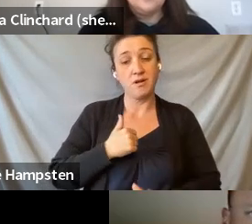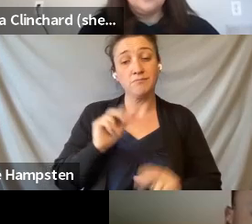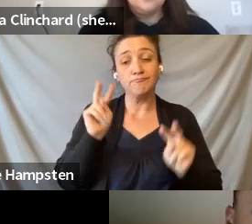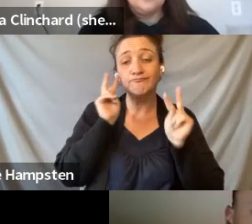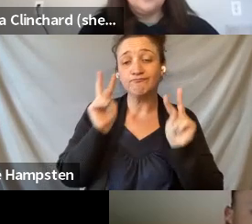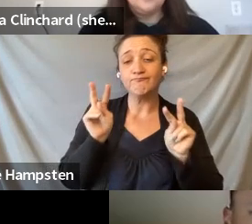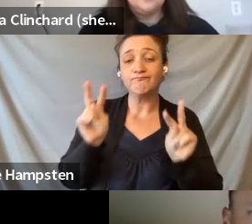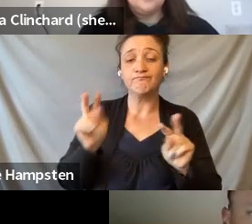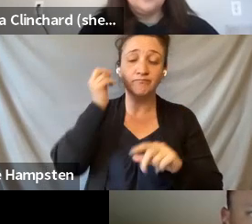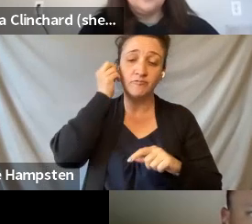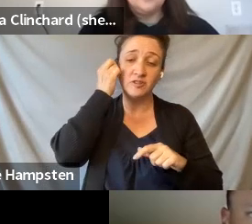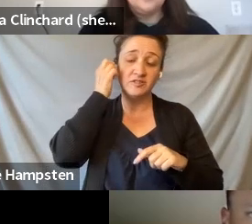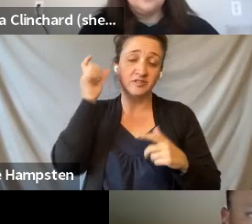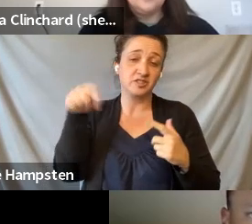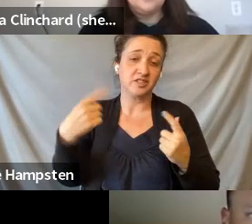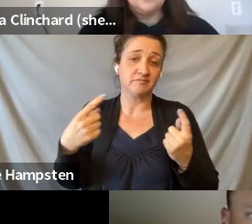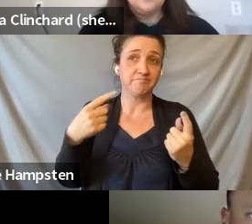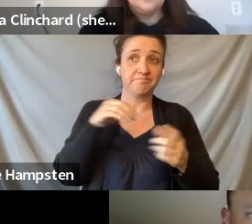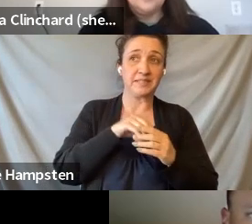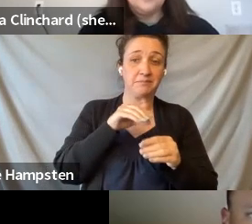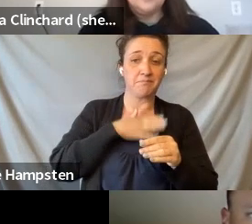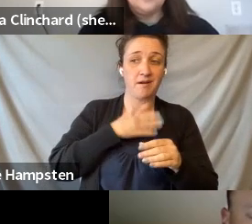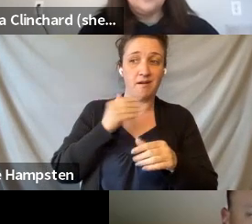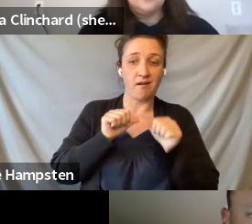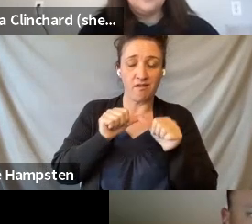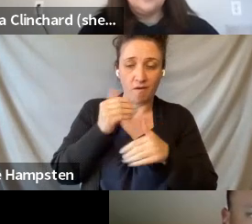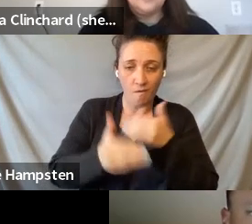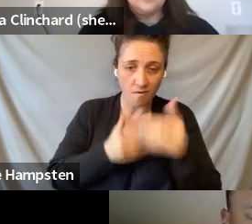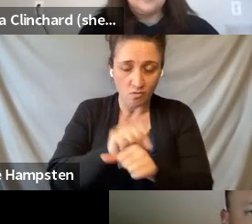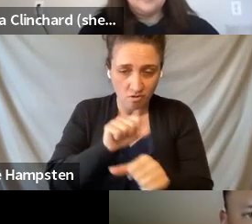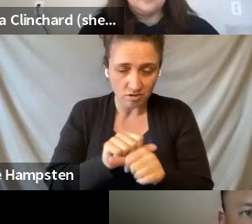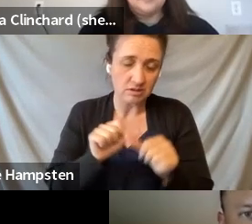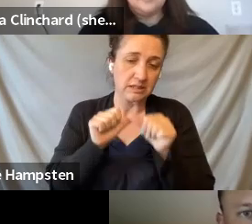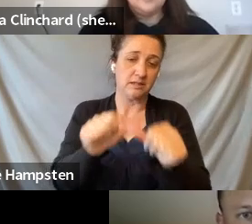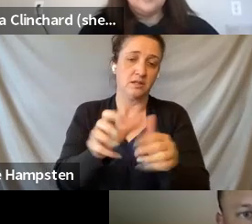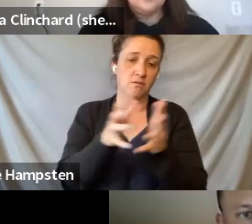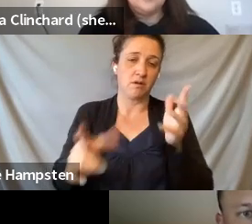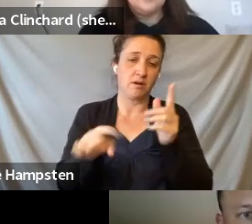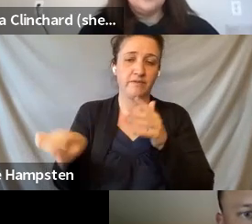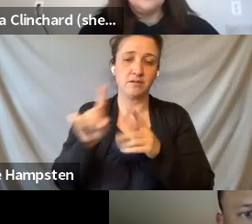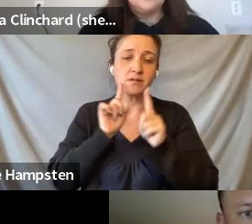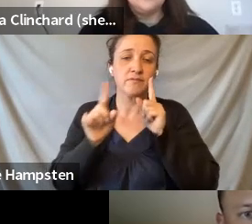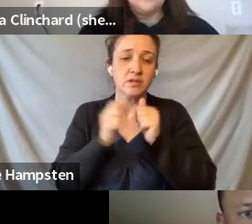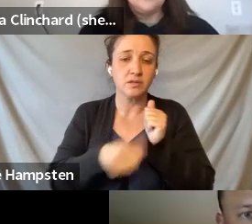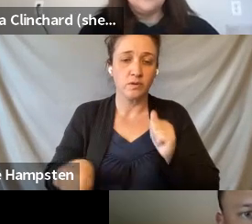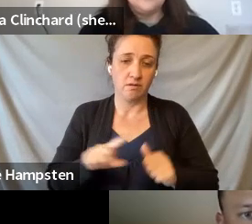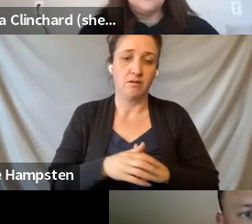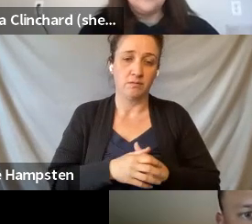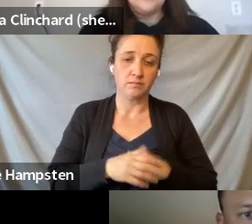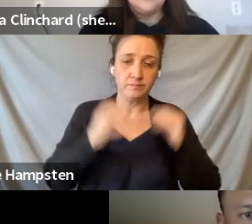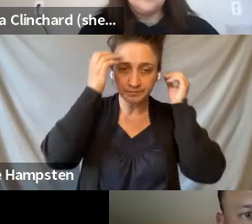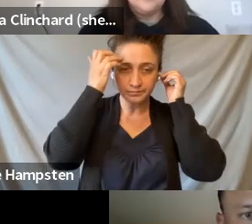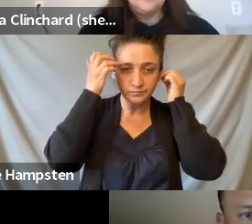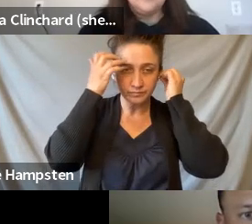forward to just in my ongoing work, continuing a lot of these conversations with y'all. So